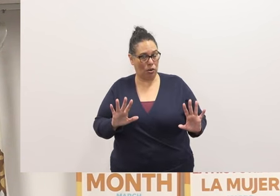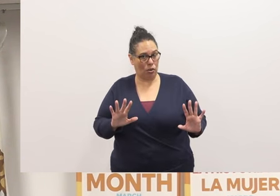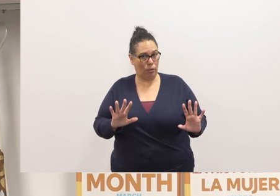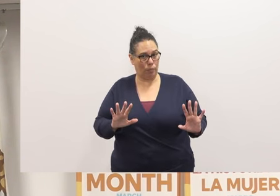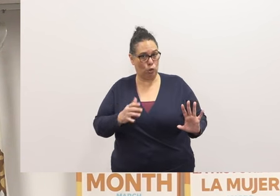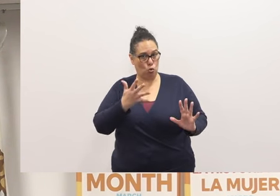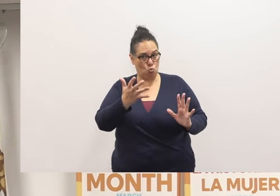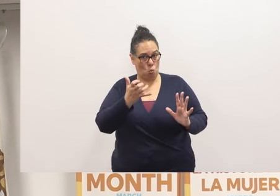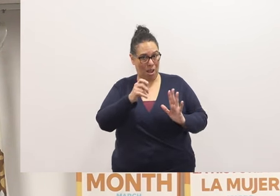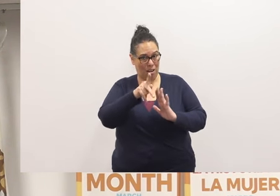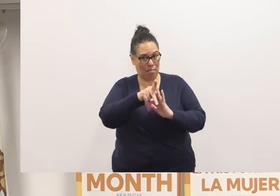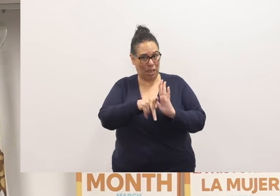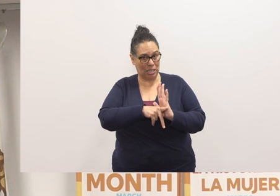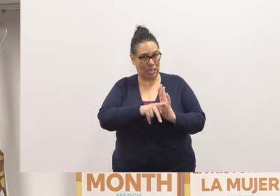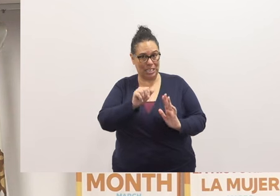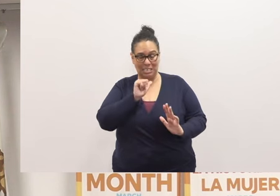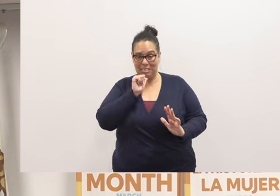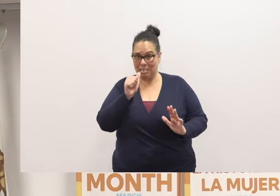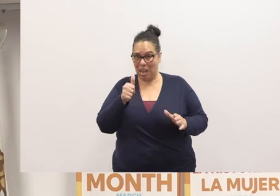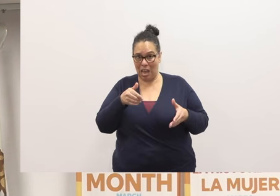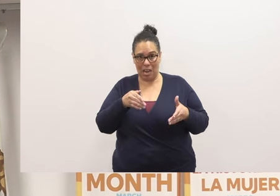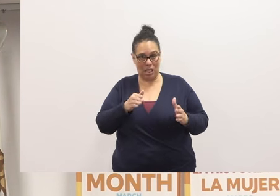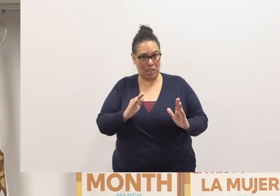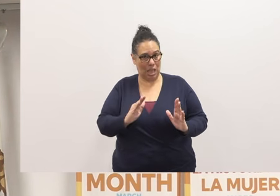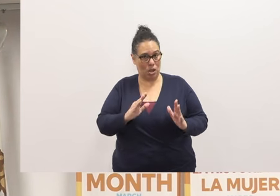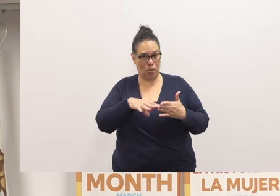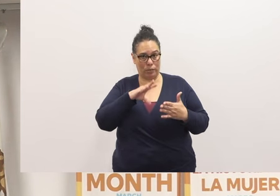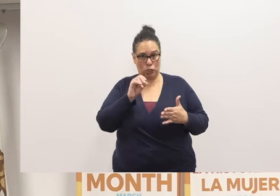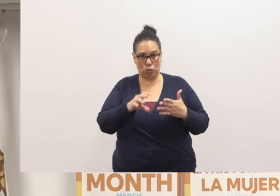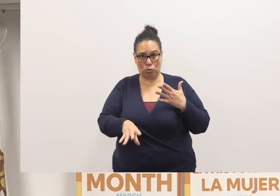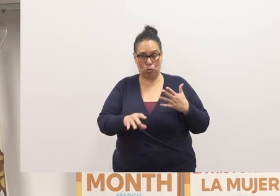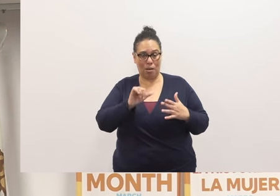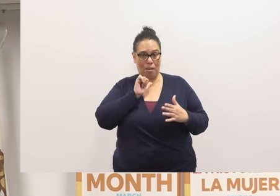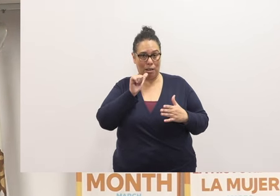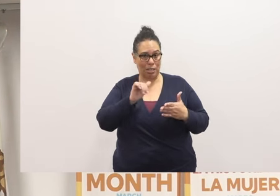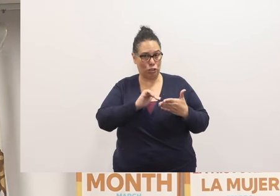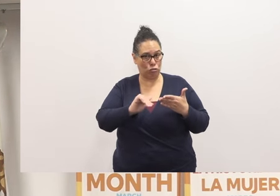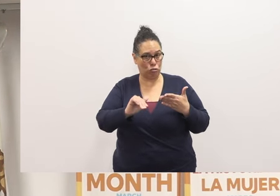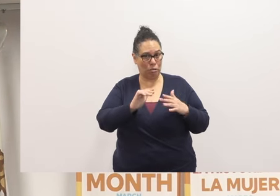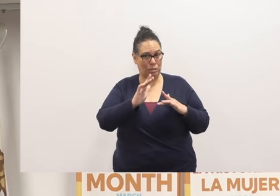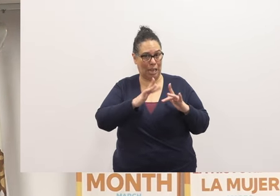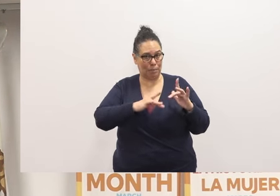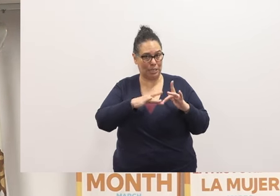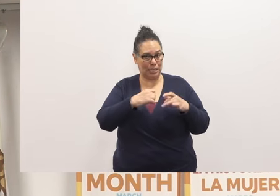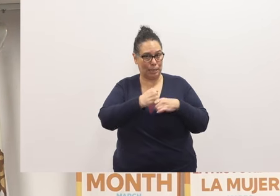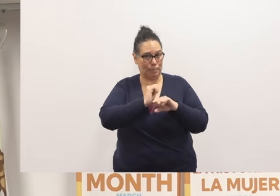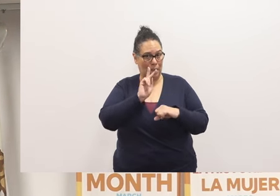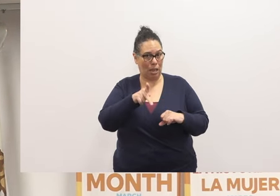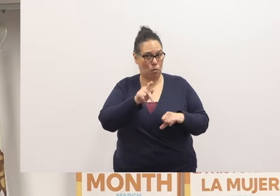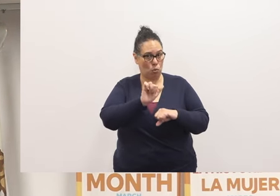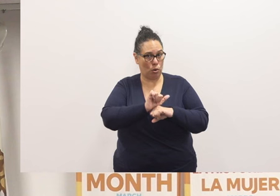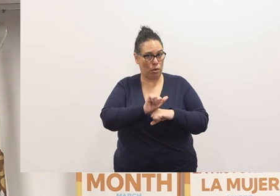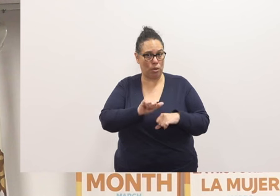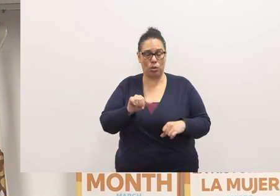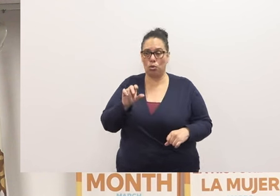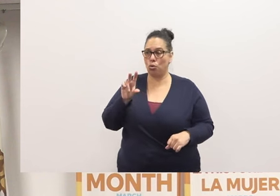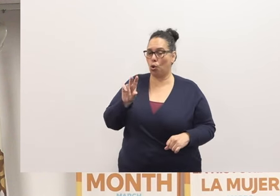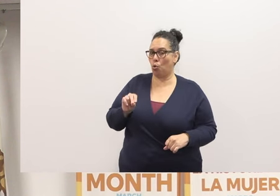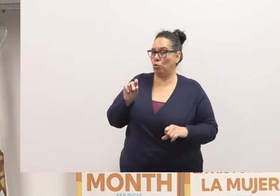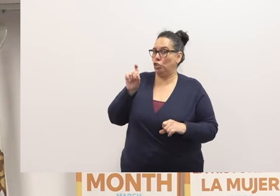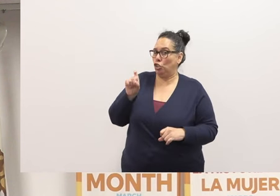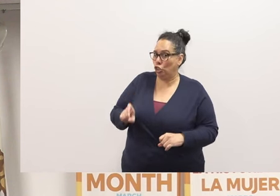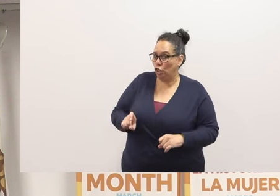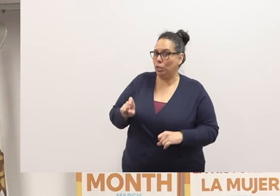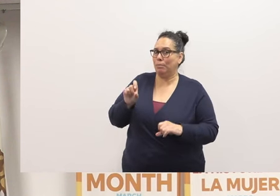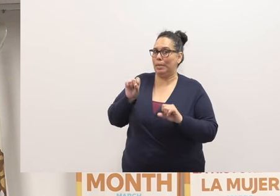want a policy that does not allow for a student with an unexcused absence to make up work? No, they should be able